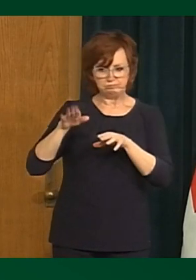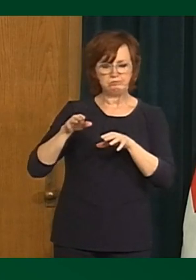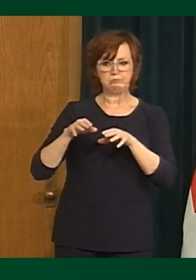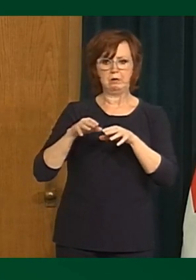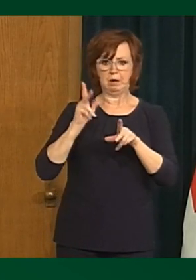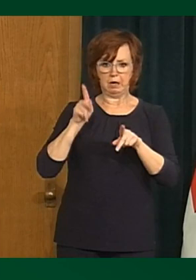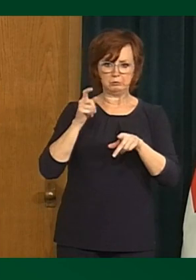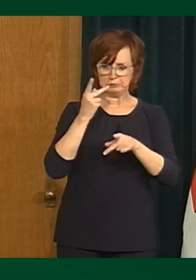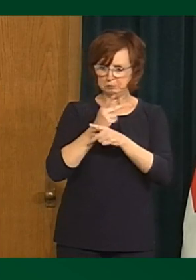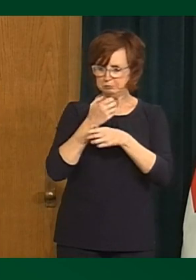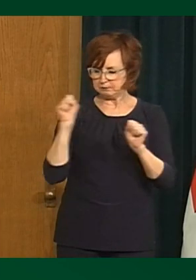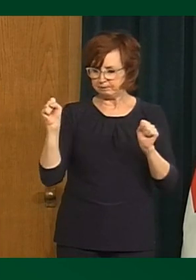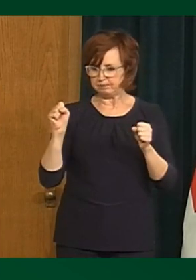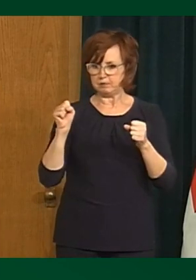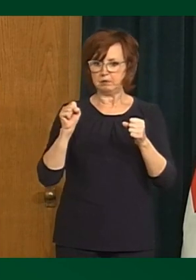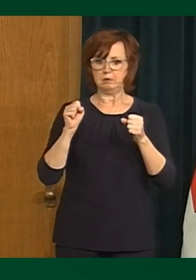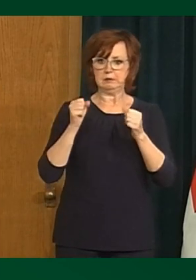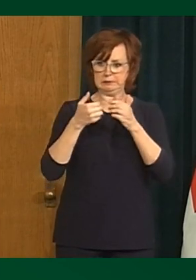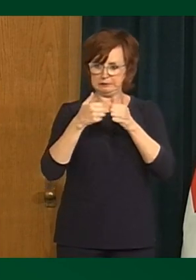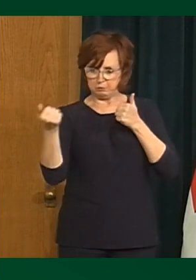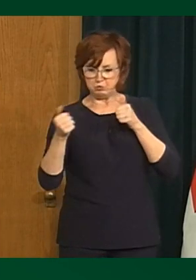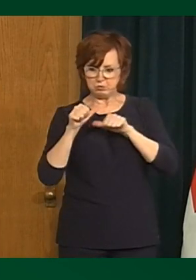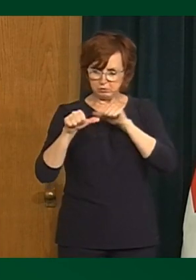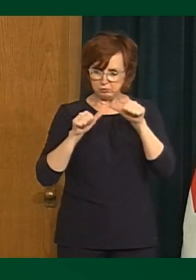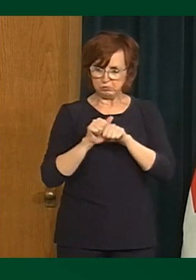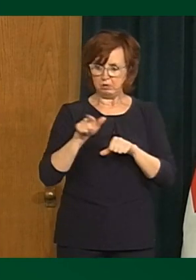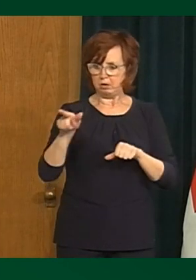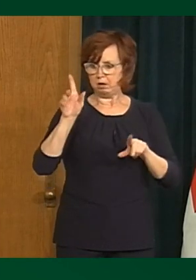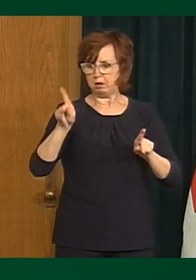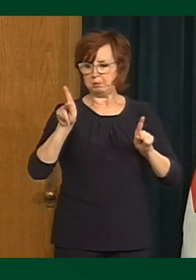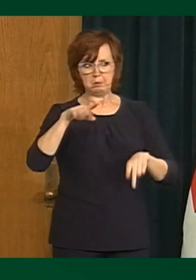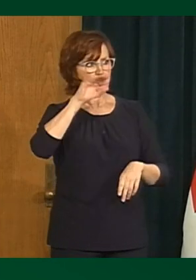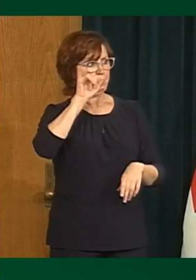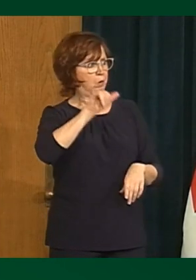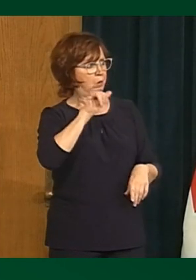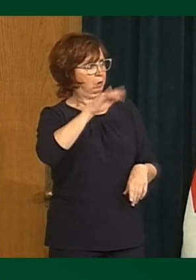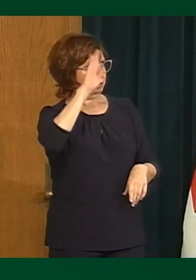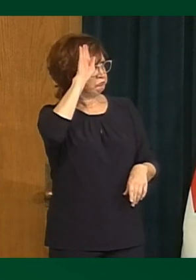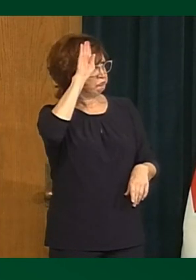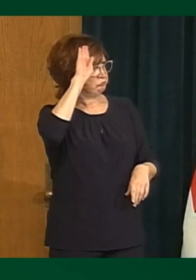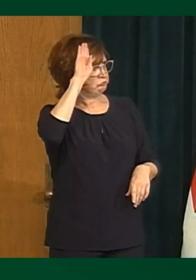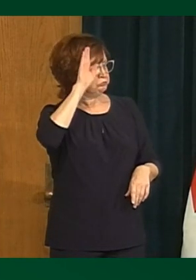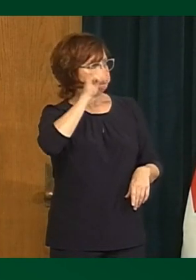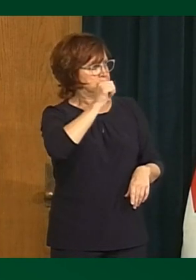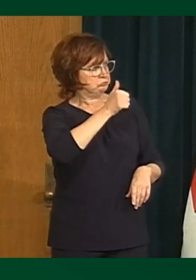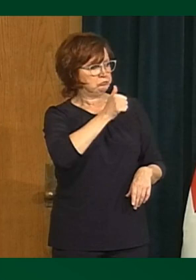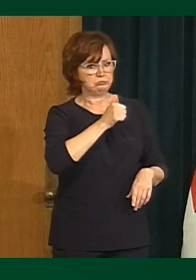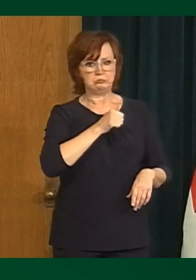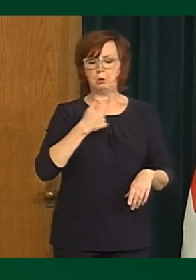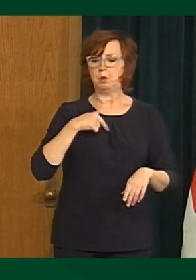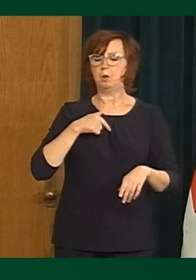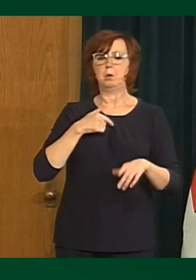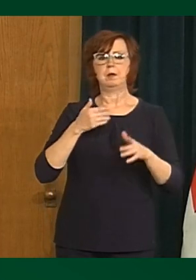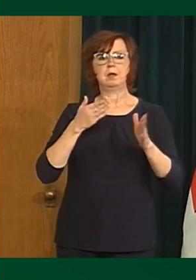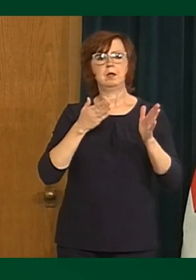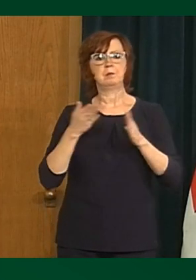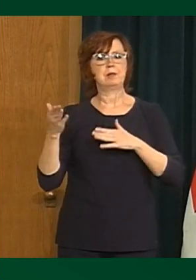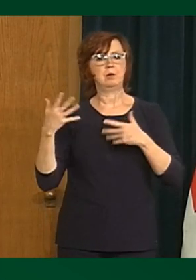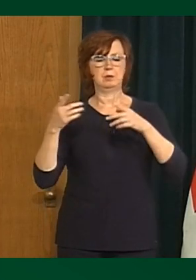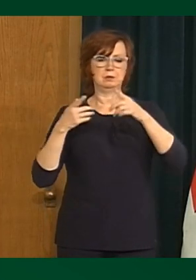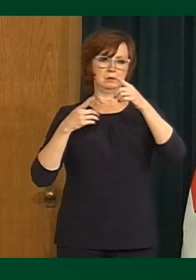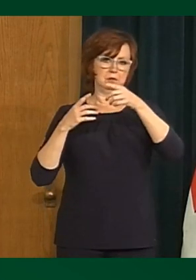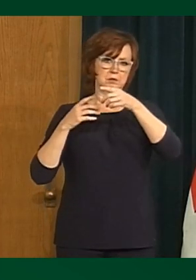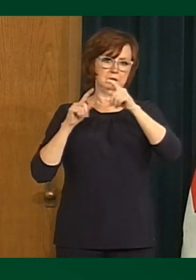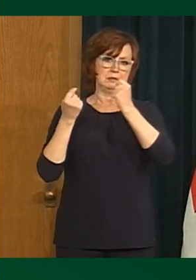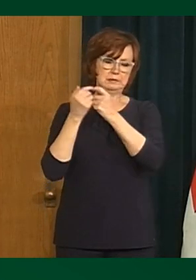recommendations and parameters around it. So the intent is always to work with the individuals or the group of